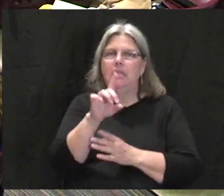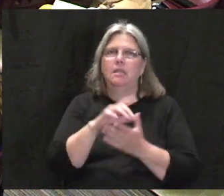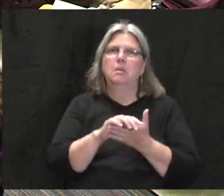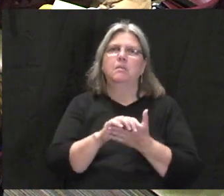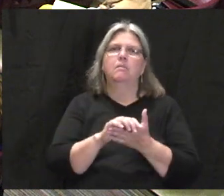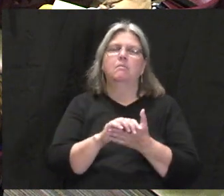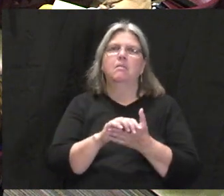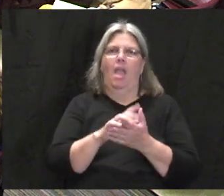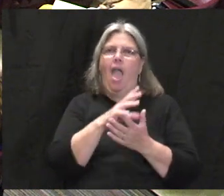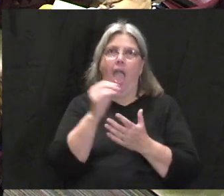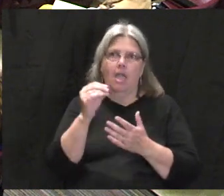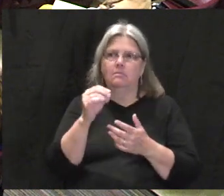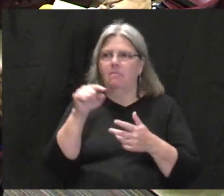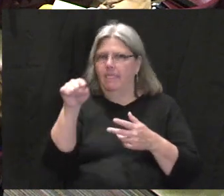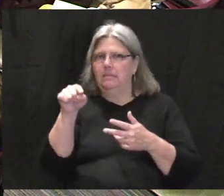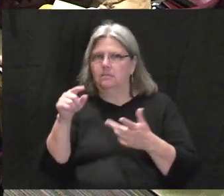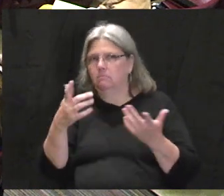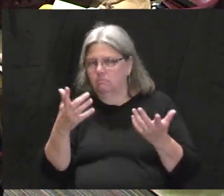that whatever. Yeah.